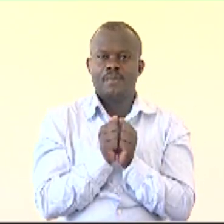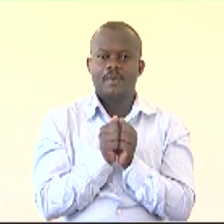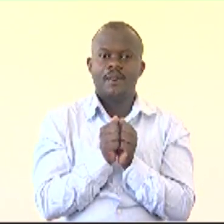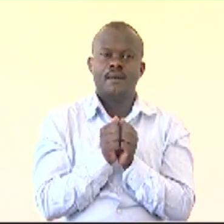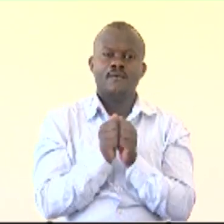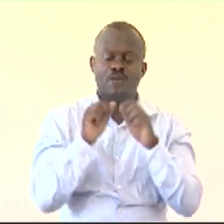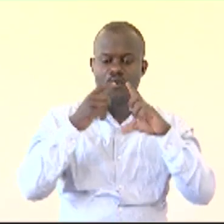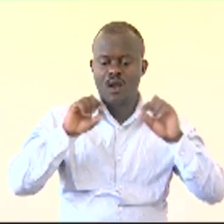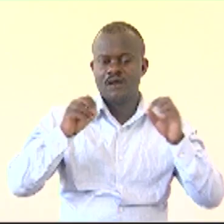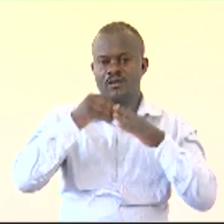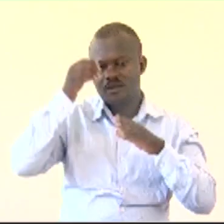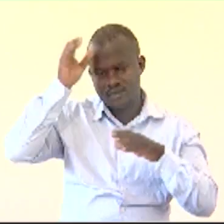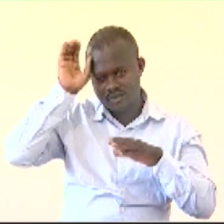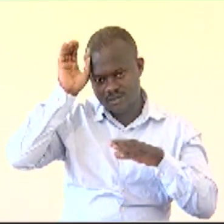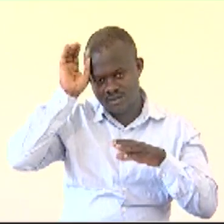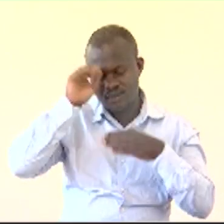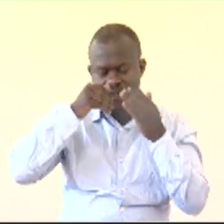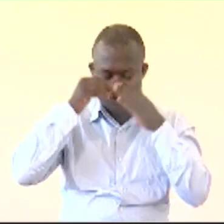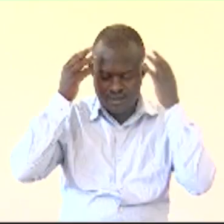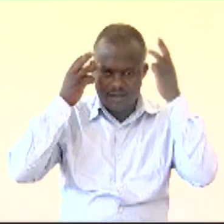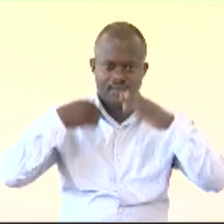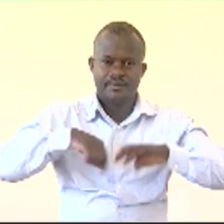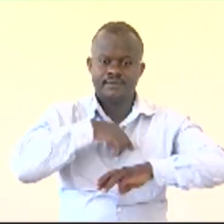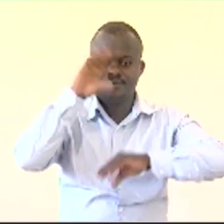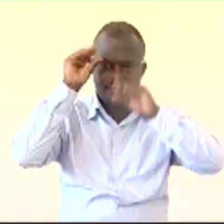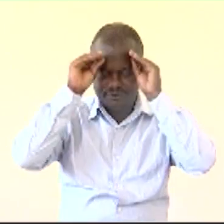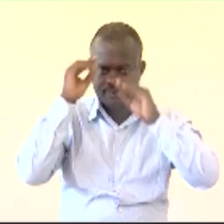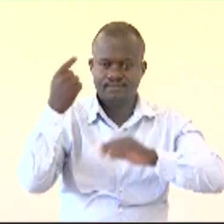words or concepts that are concerning about our lesson of today.